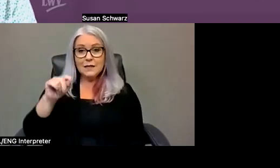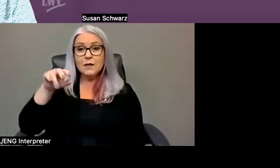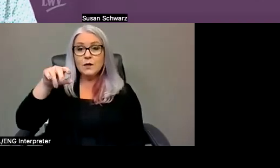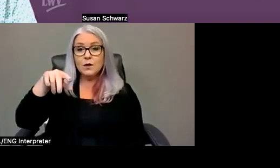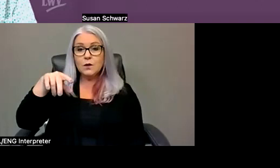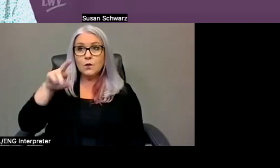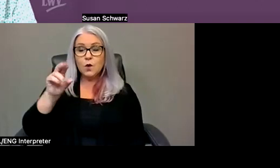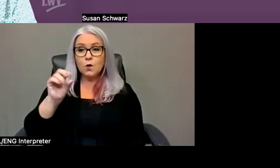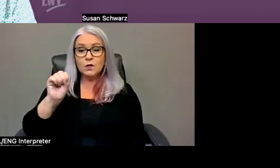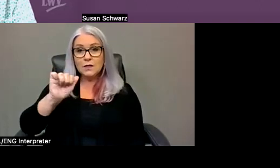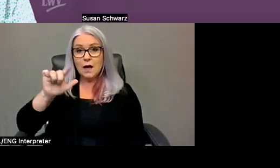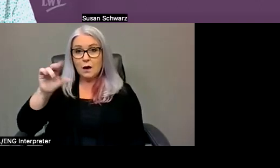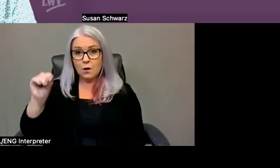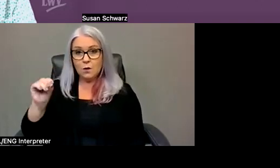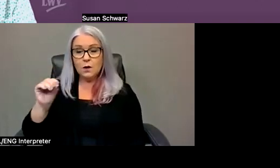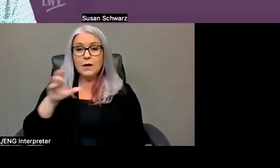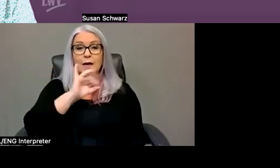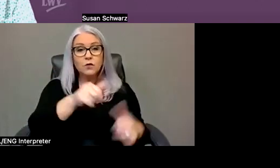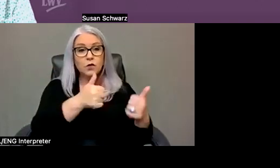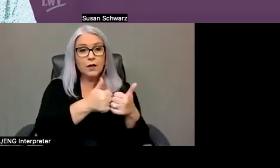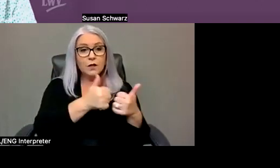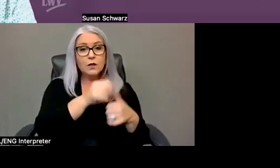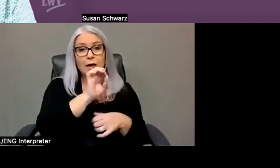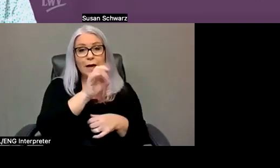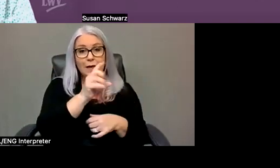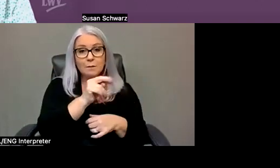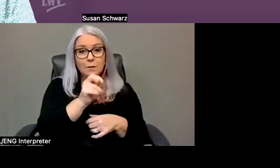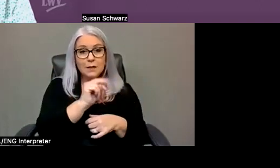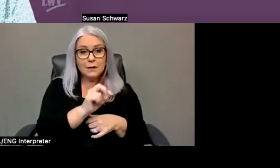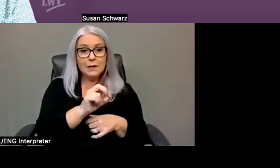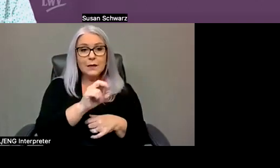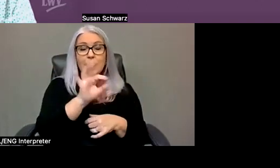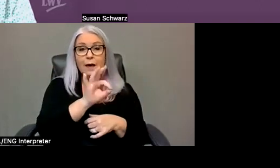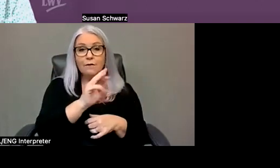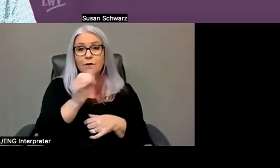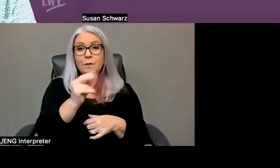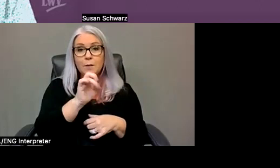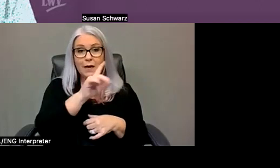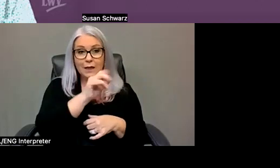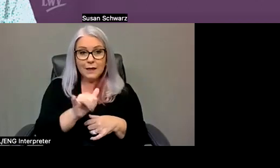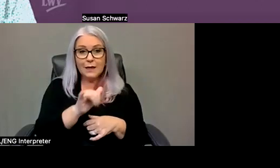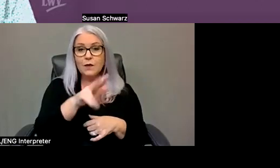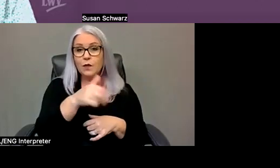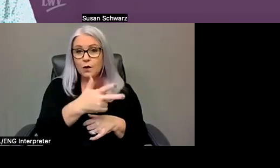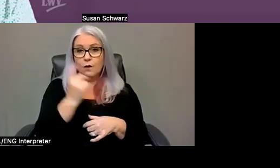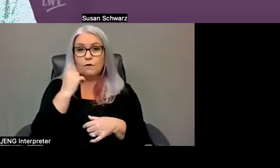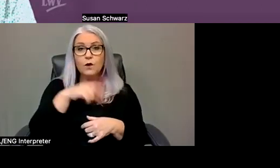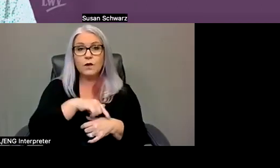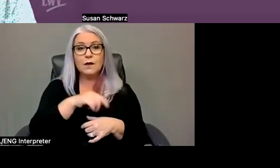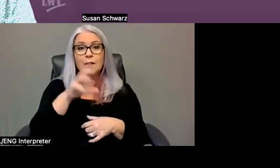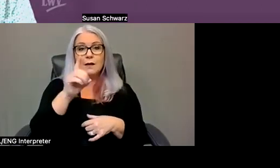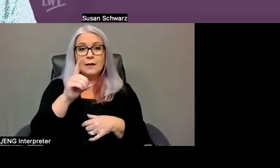line, who is being challenged by Edmond F. Manley III, running on the Dobbs Ferry Rivertown party line. A